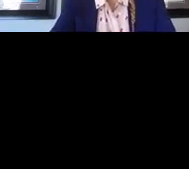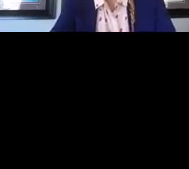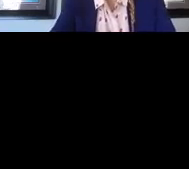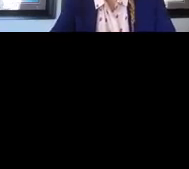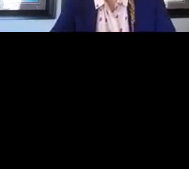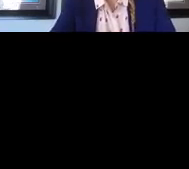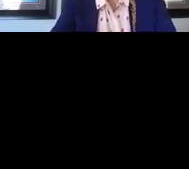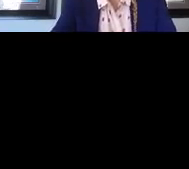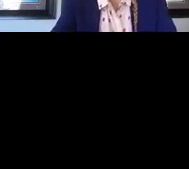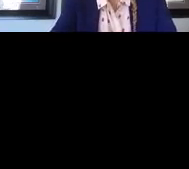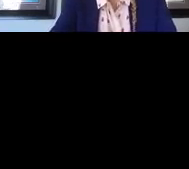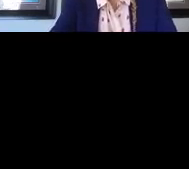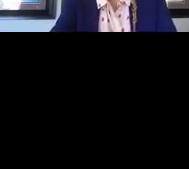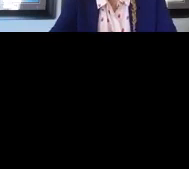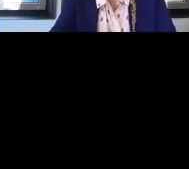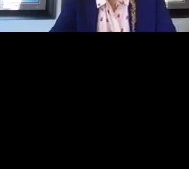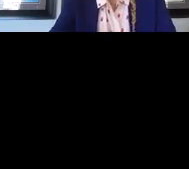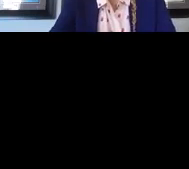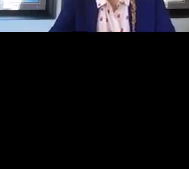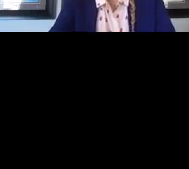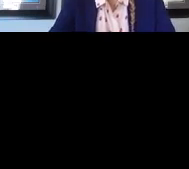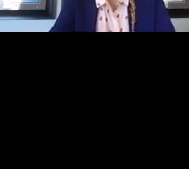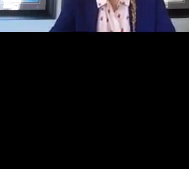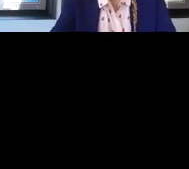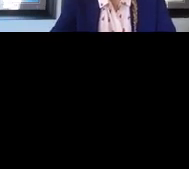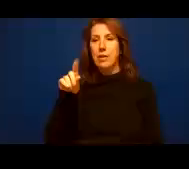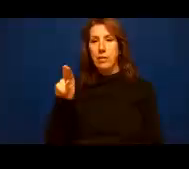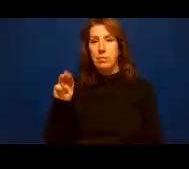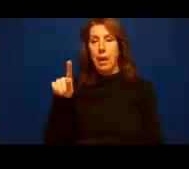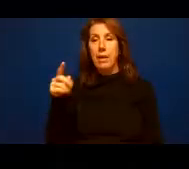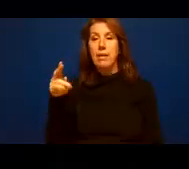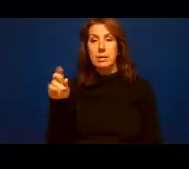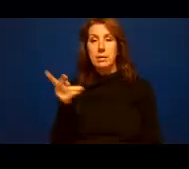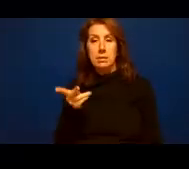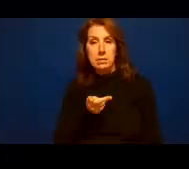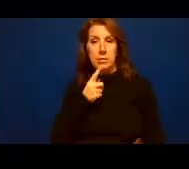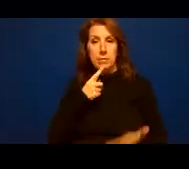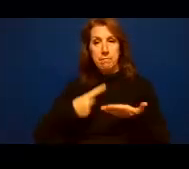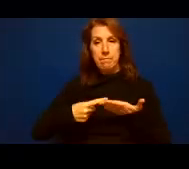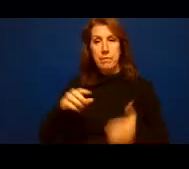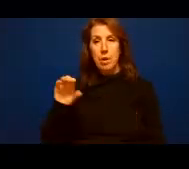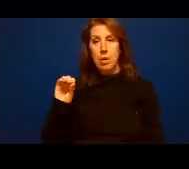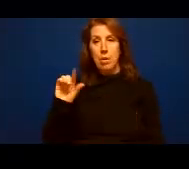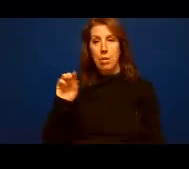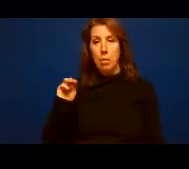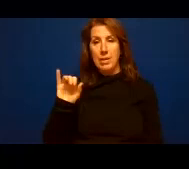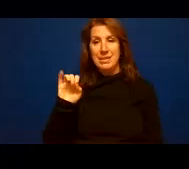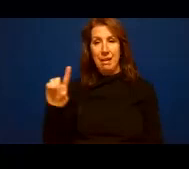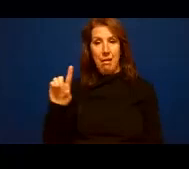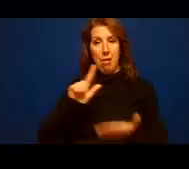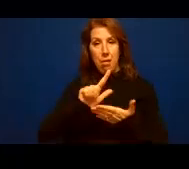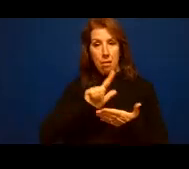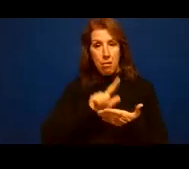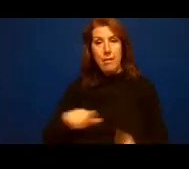and Jennifer Mathis. Jennifer and Kathy will be talking to us about Olmstead and the ADA during the time